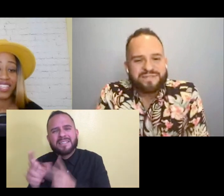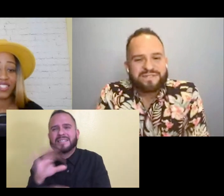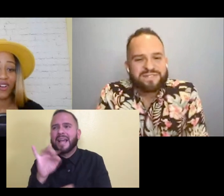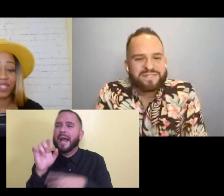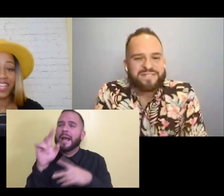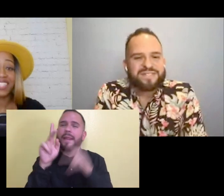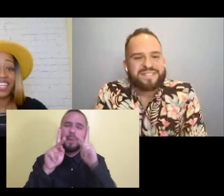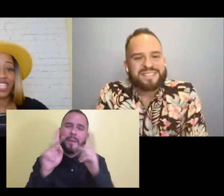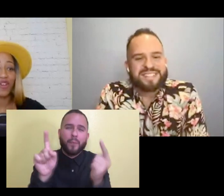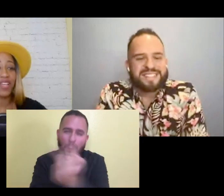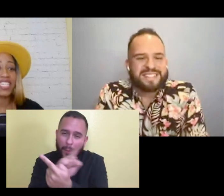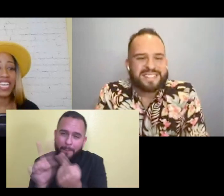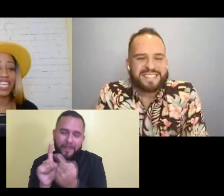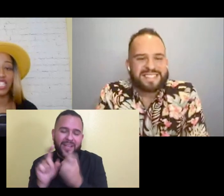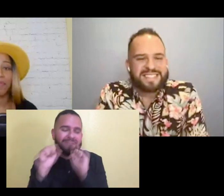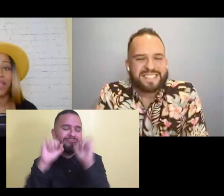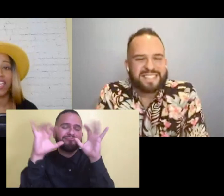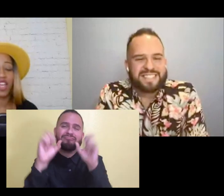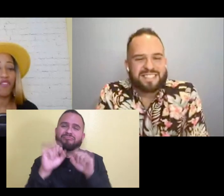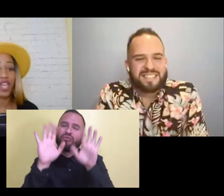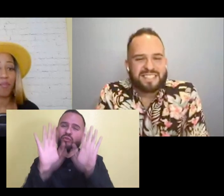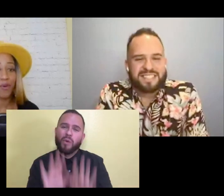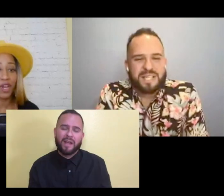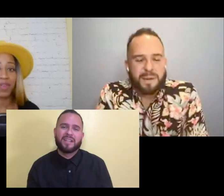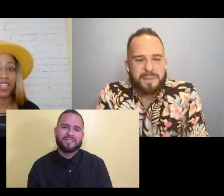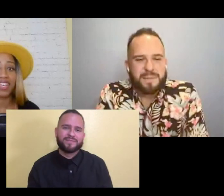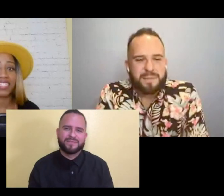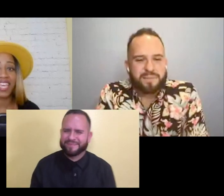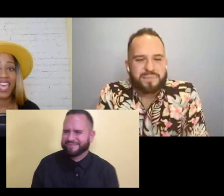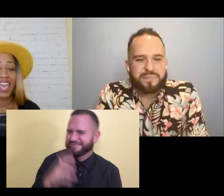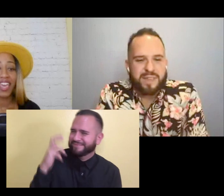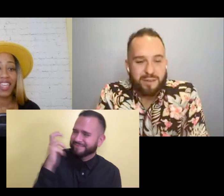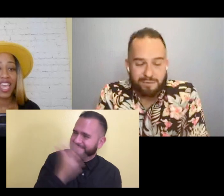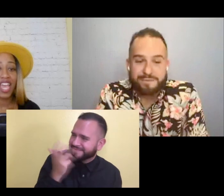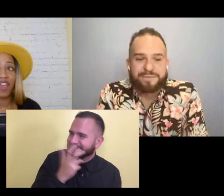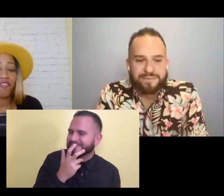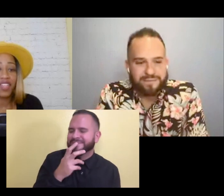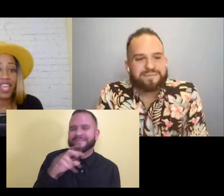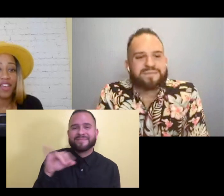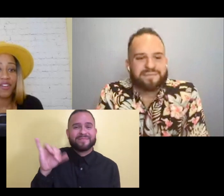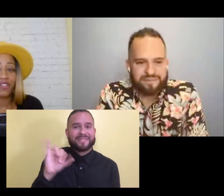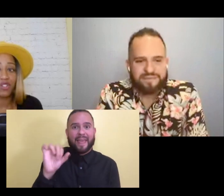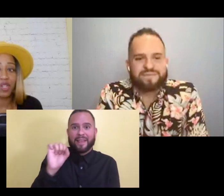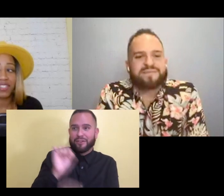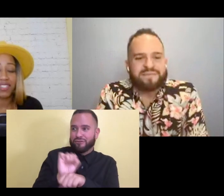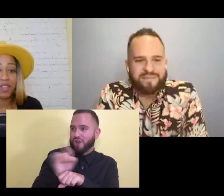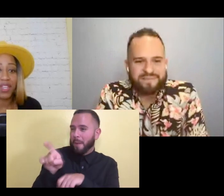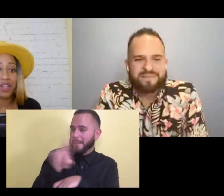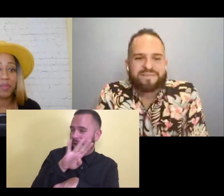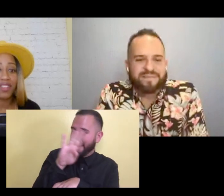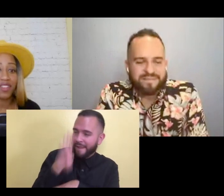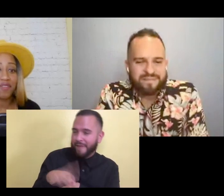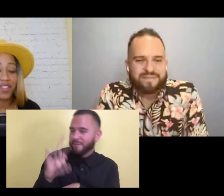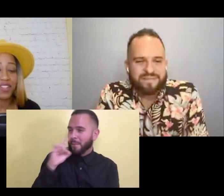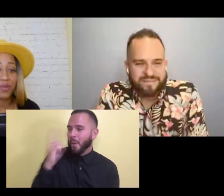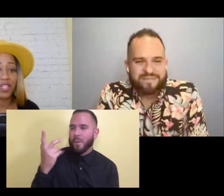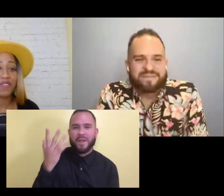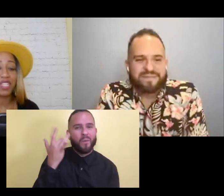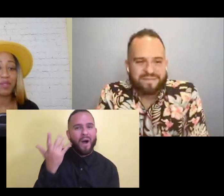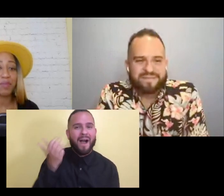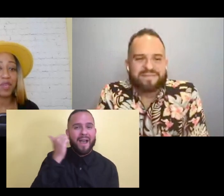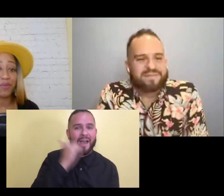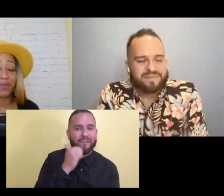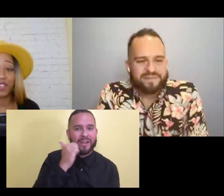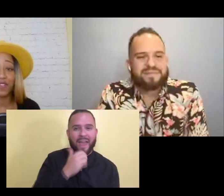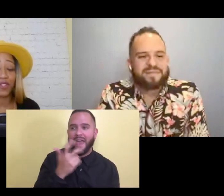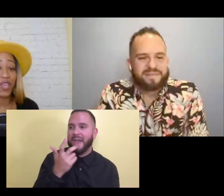That is awesome. That sounds like it's like a job that can never get boring because every day or every trip is something completely different. You're dealing with different types